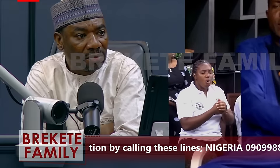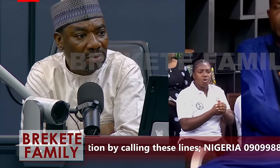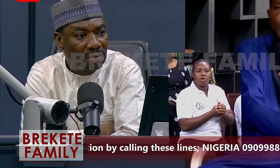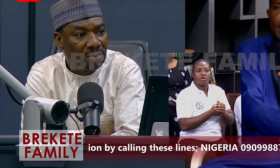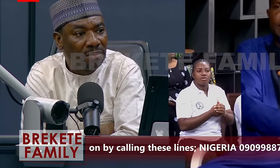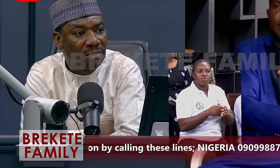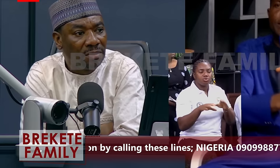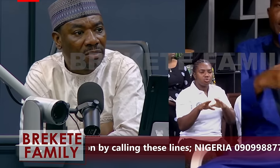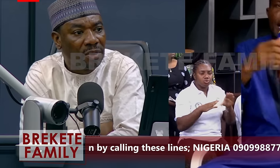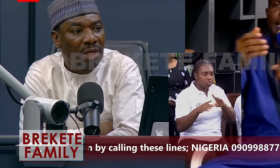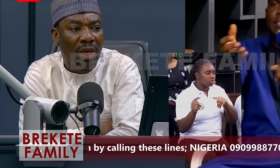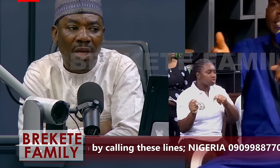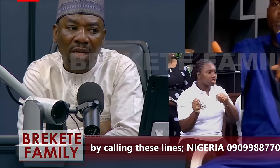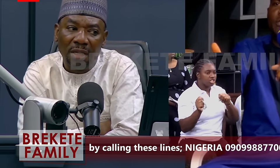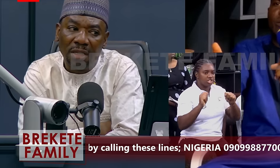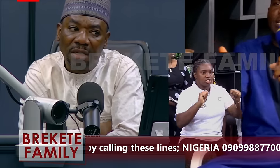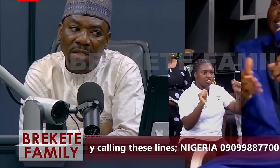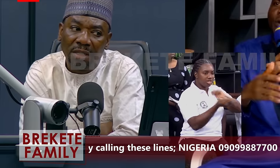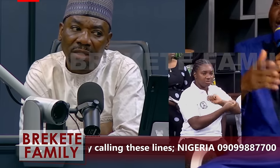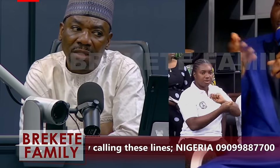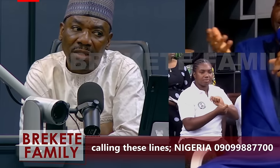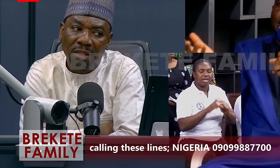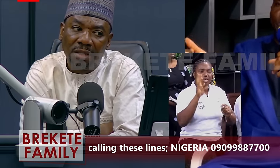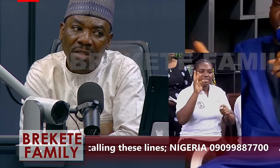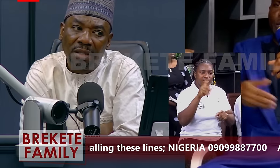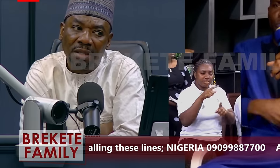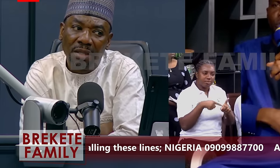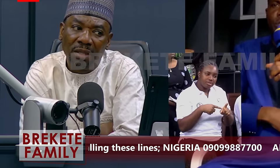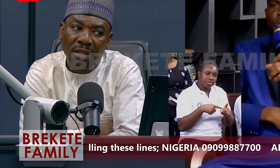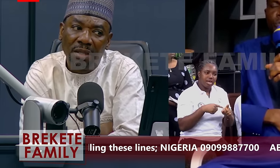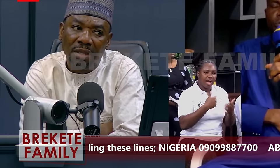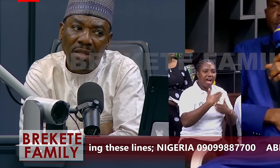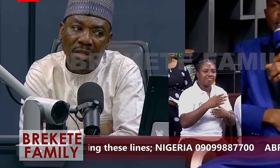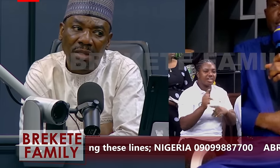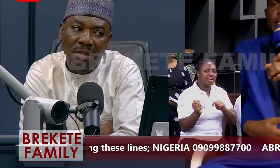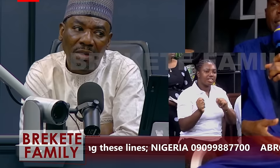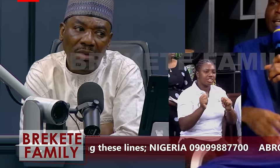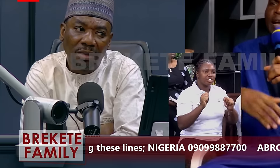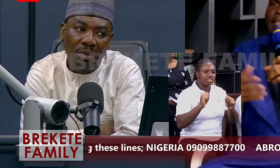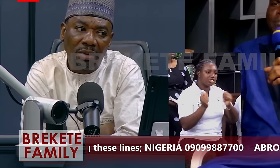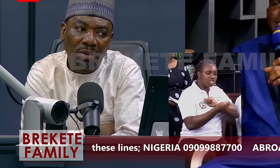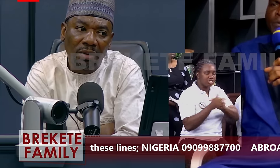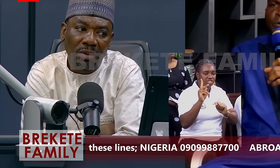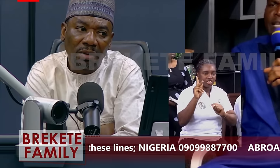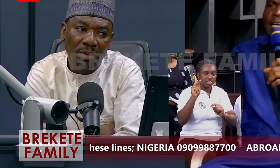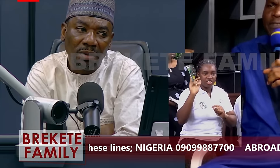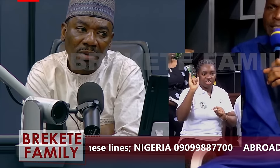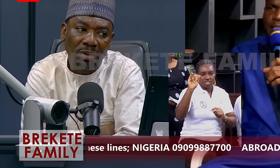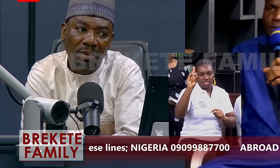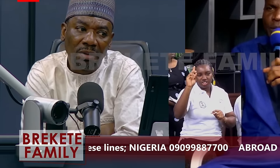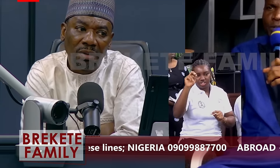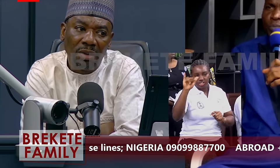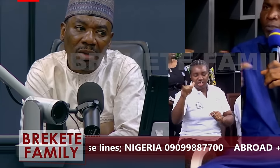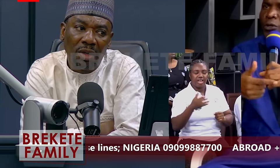their transplants, and then 6 months down the line, they don't have medicine to take to continue to sustain the kidney. Mm. And then many people die after